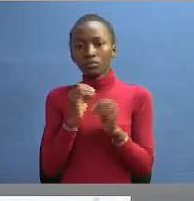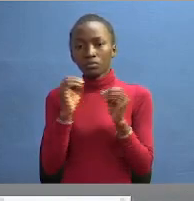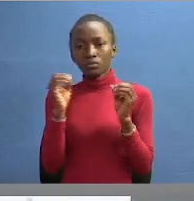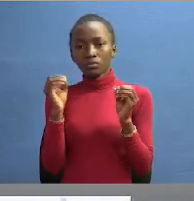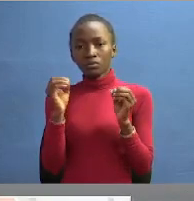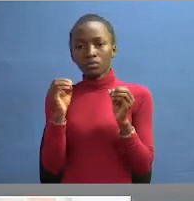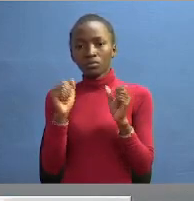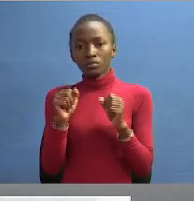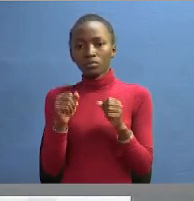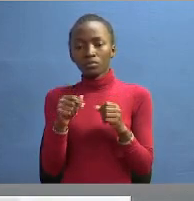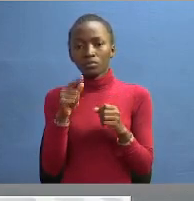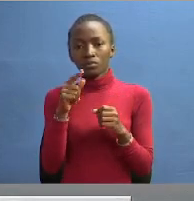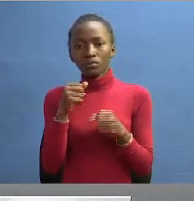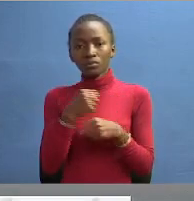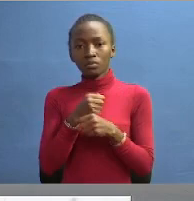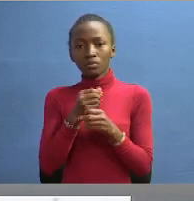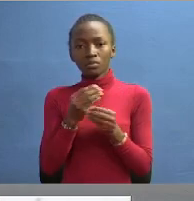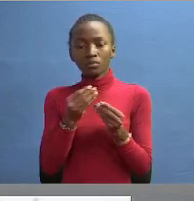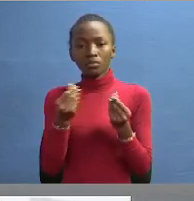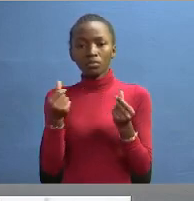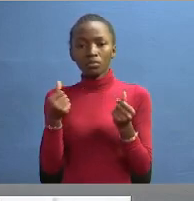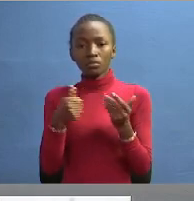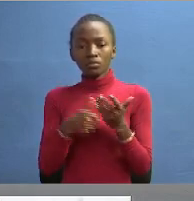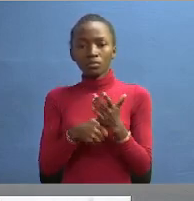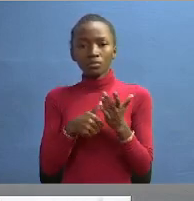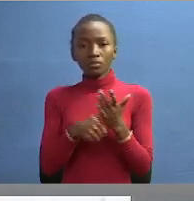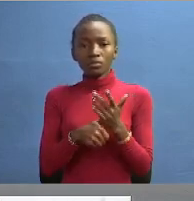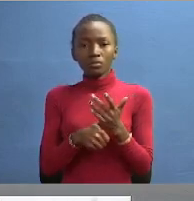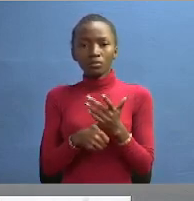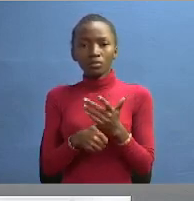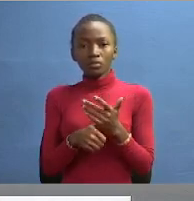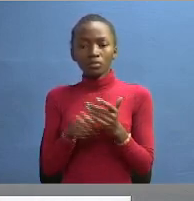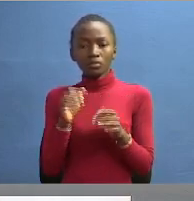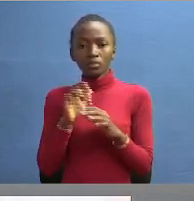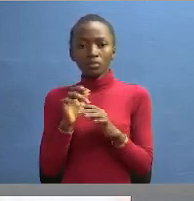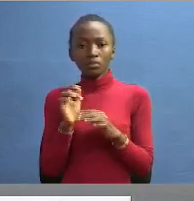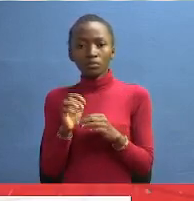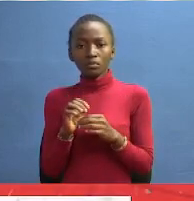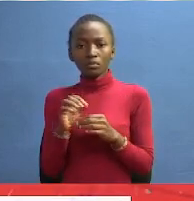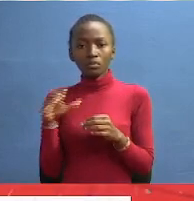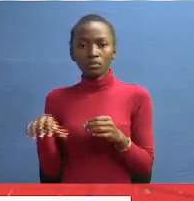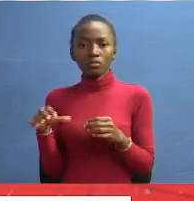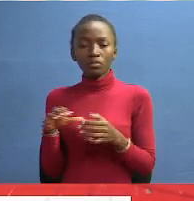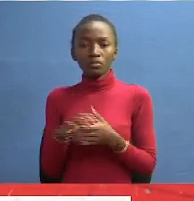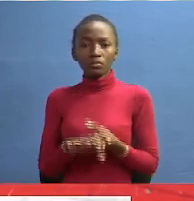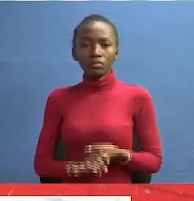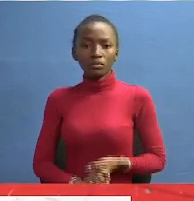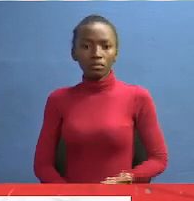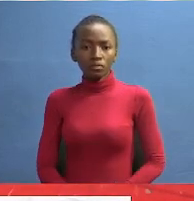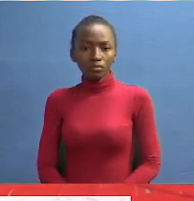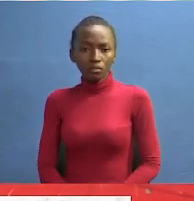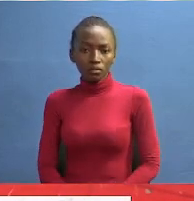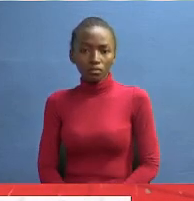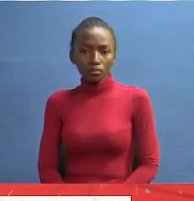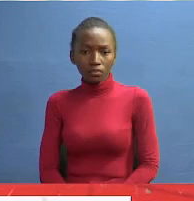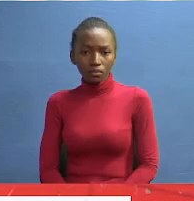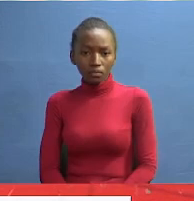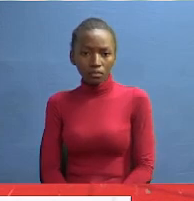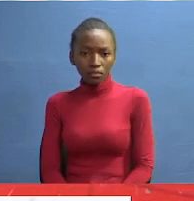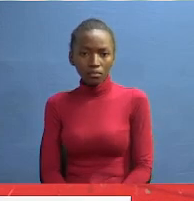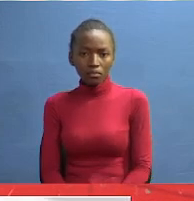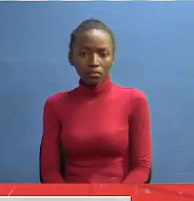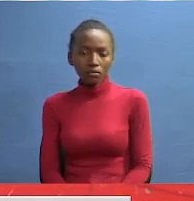a solution to the perennial issues that have been affecting the eastern DRC? We could probably be